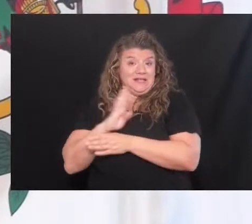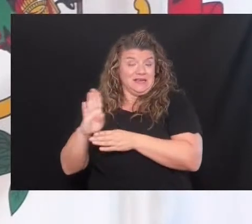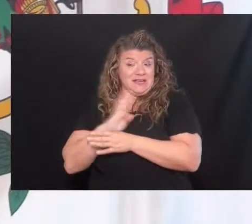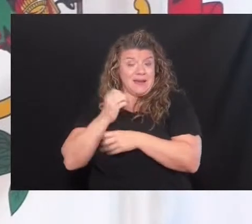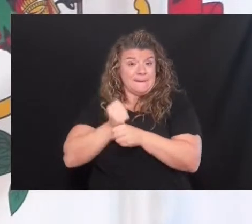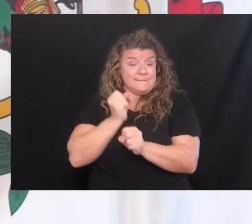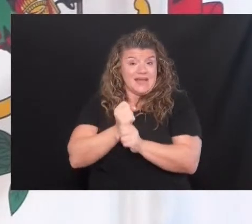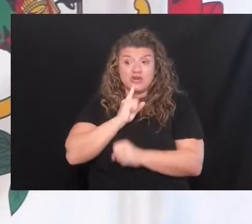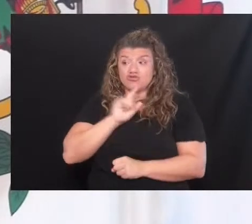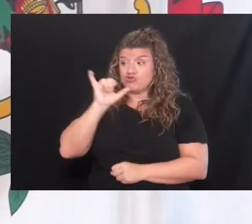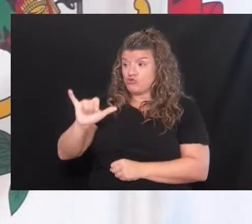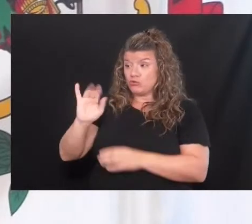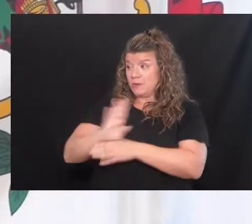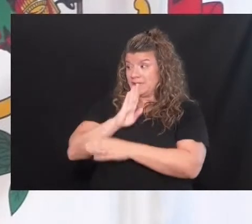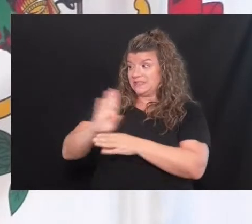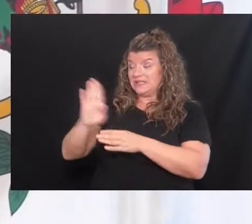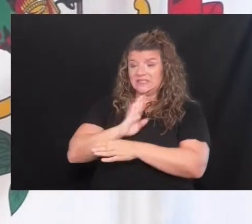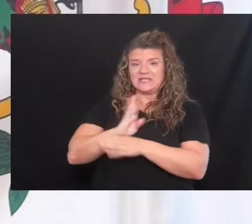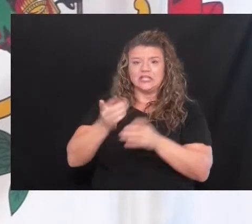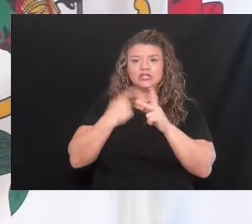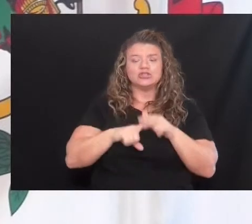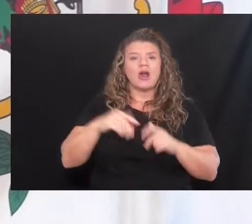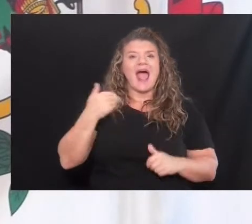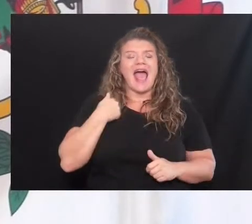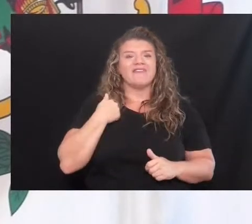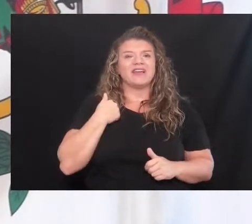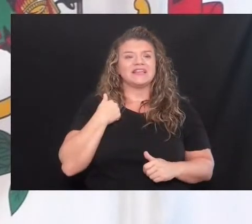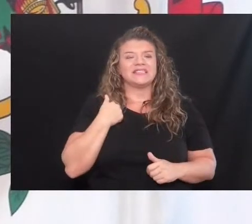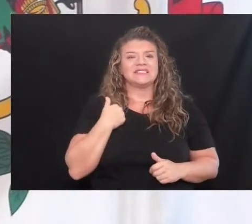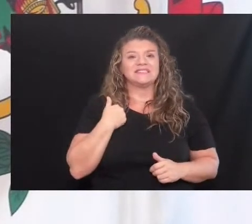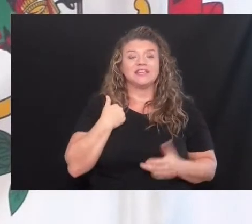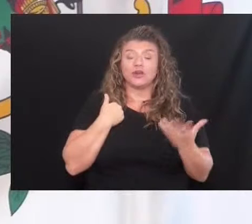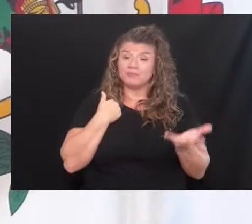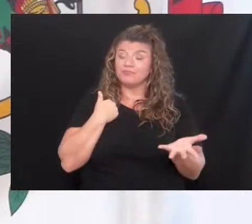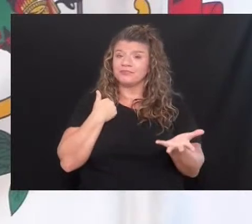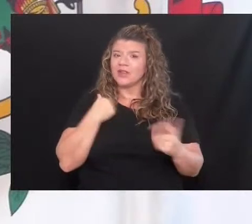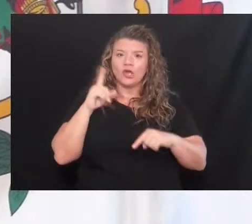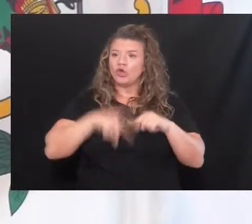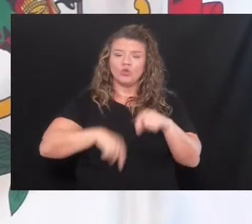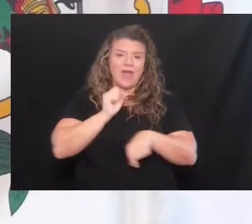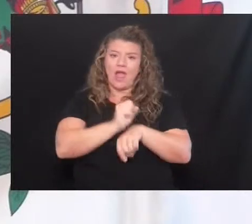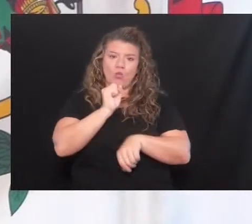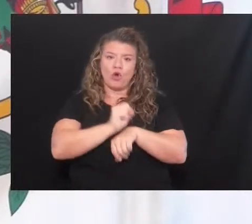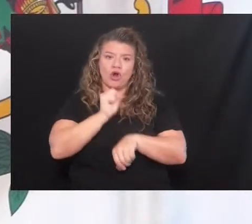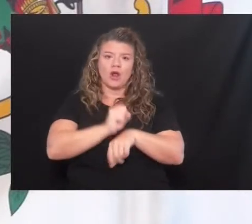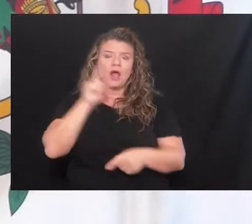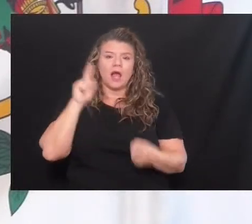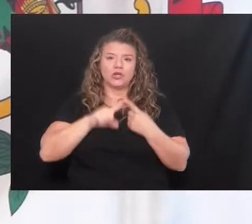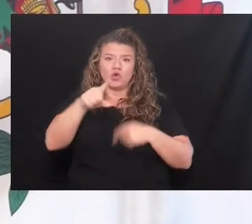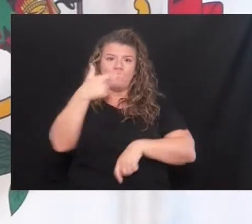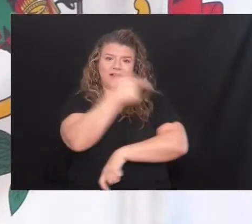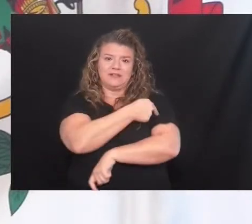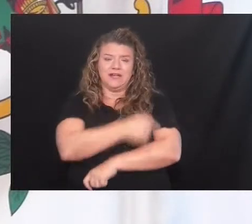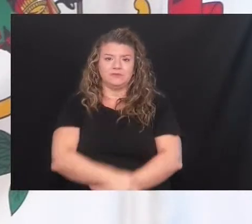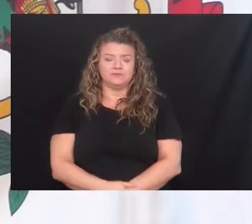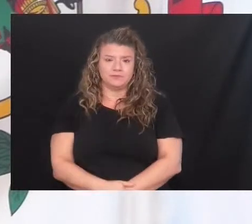that businesses come out and start coming out and saying, you can't work here unless you're vaccinated.